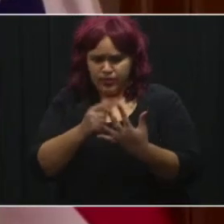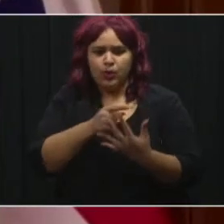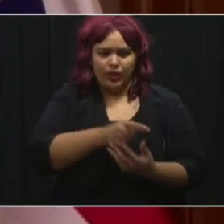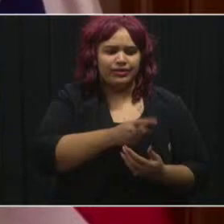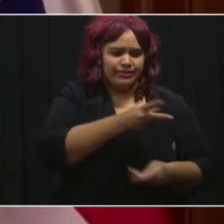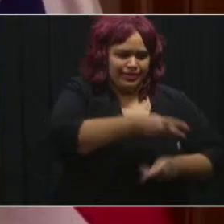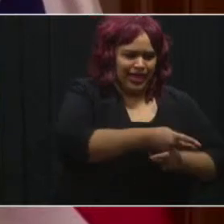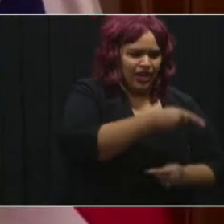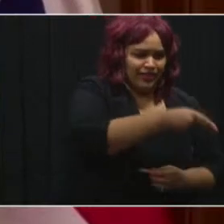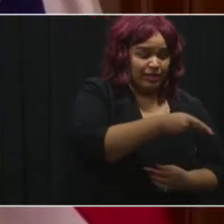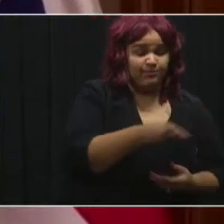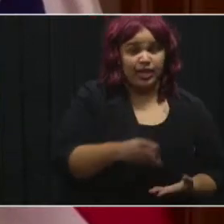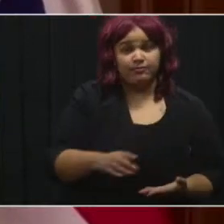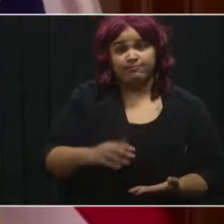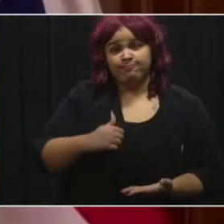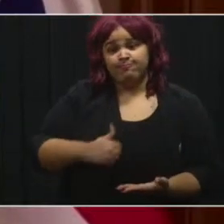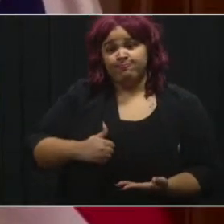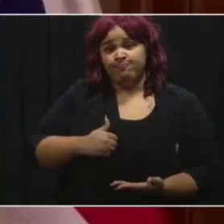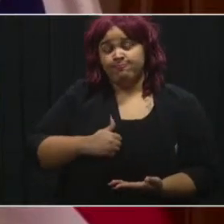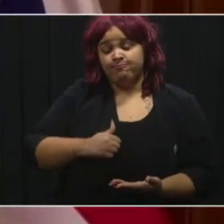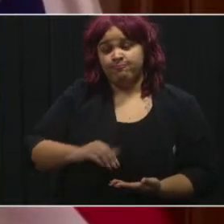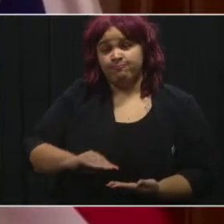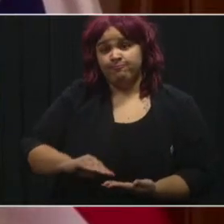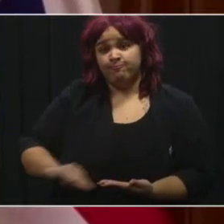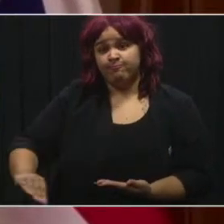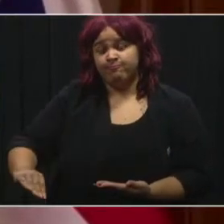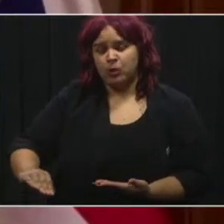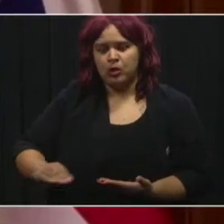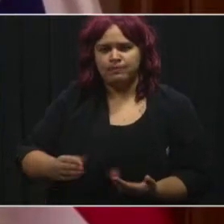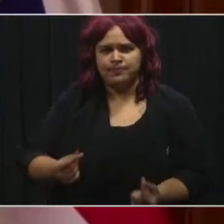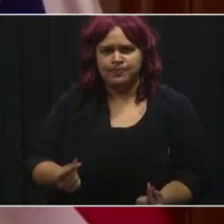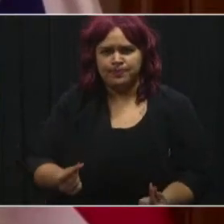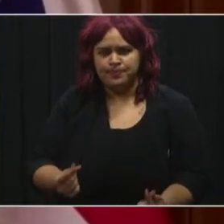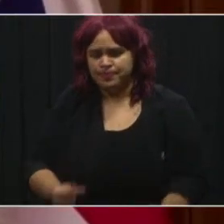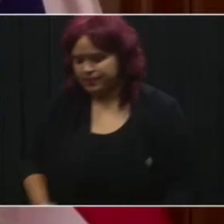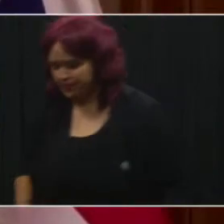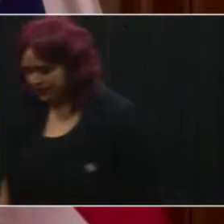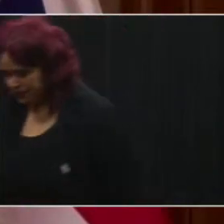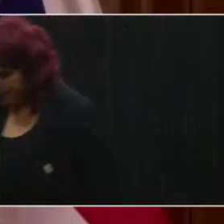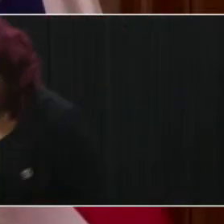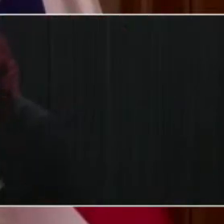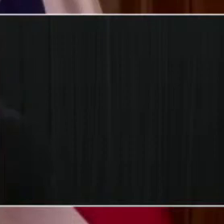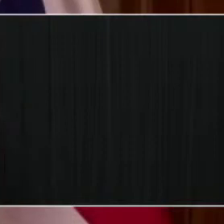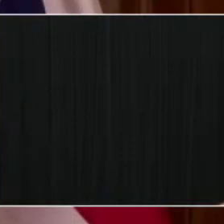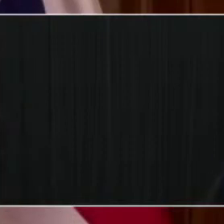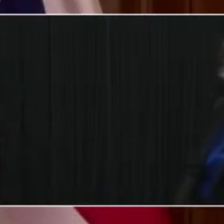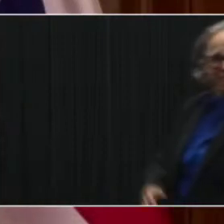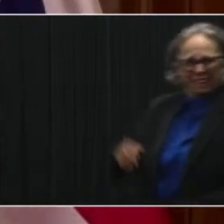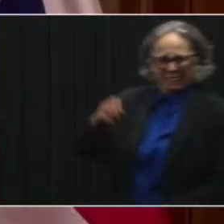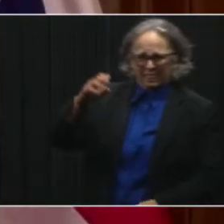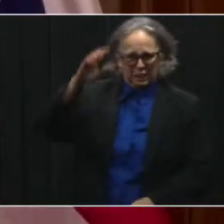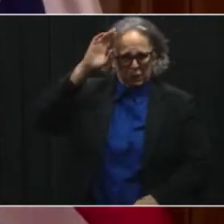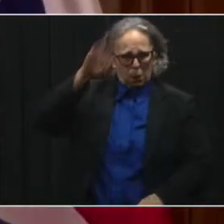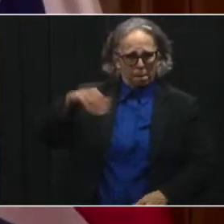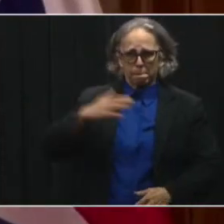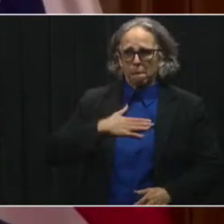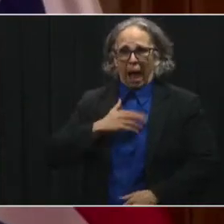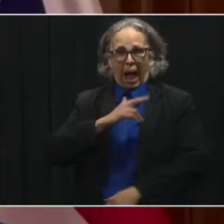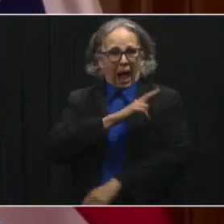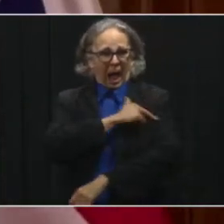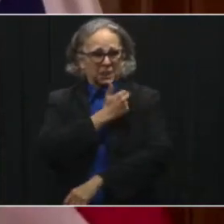Well, I know at our hospital, we're starting to get creative with our staffing. So we've started